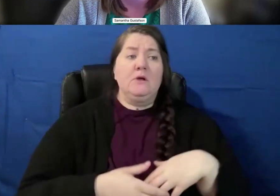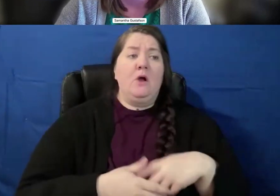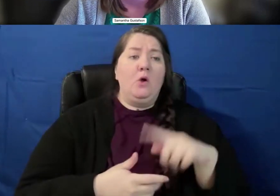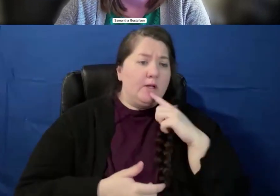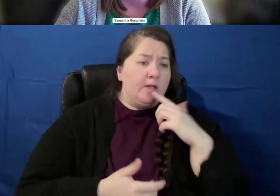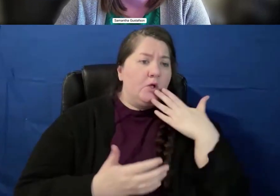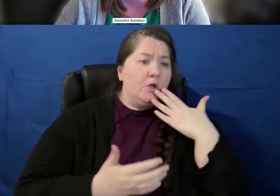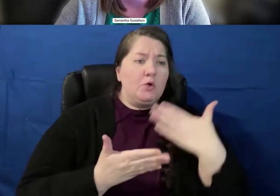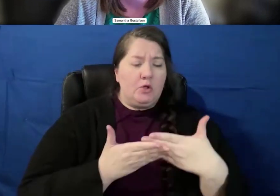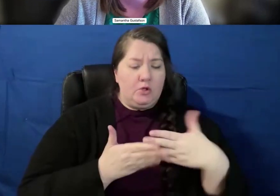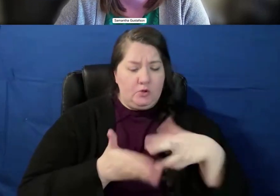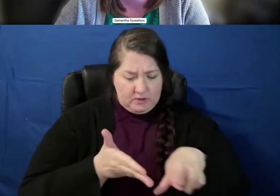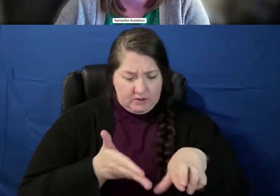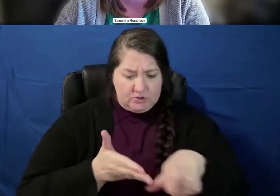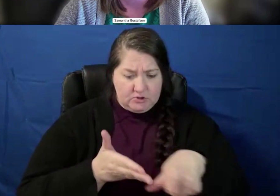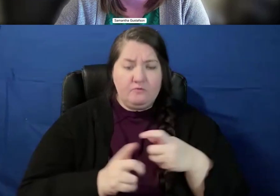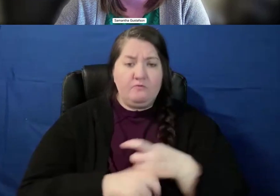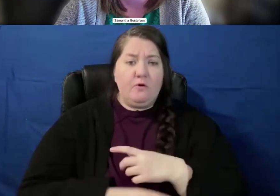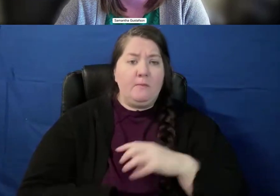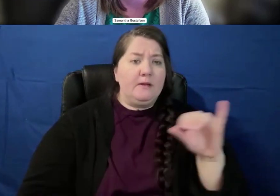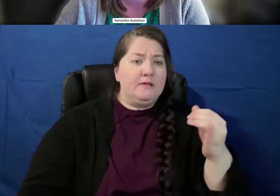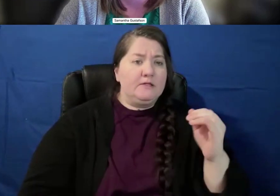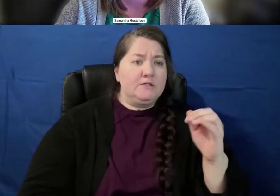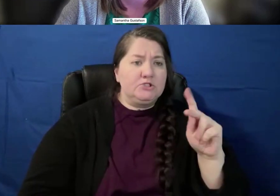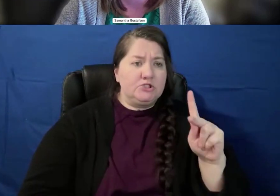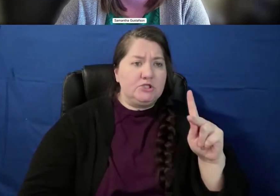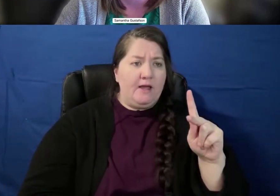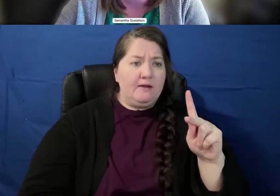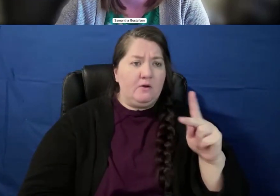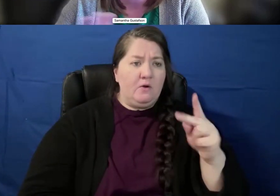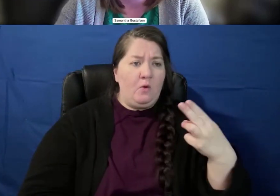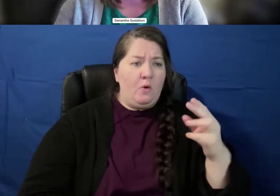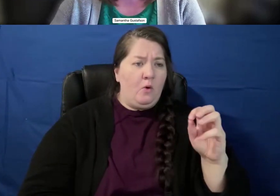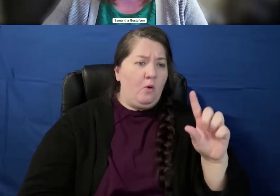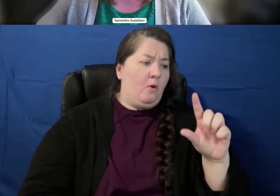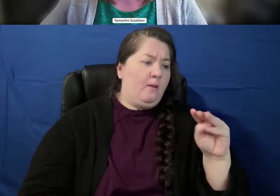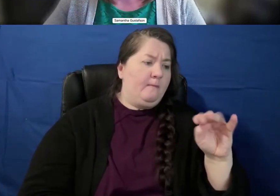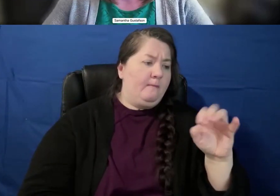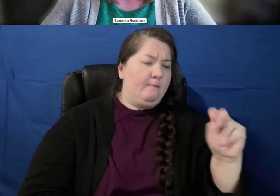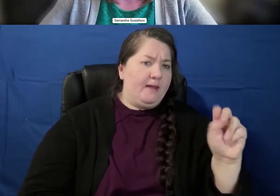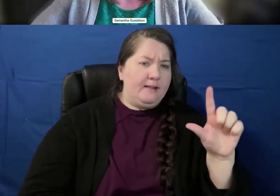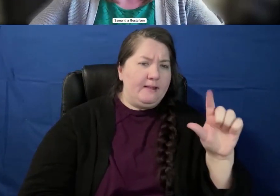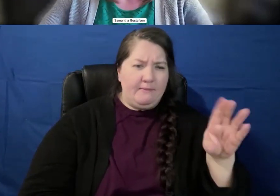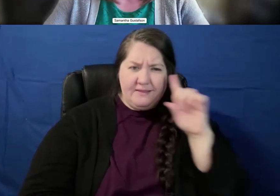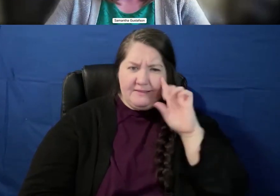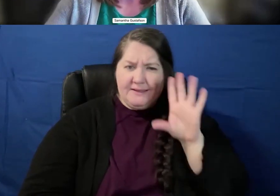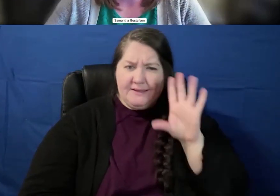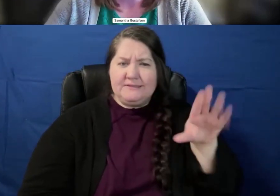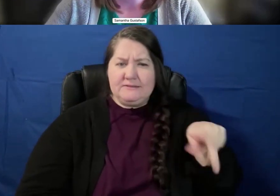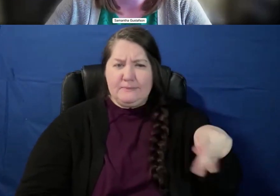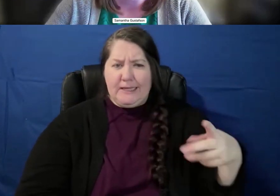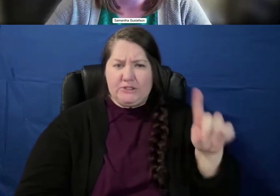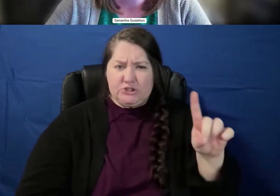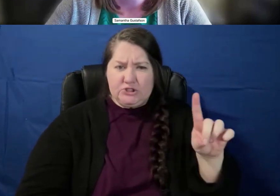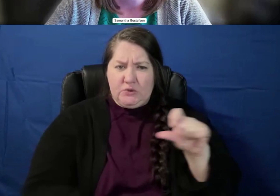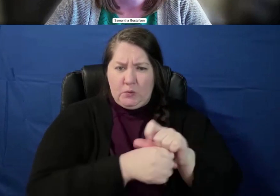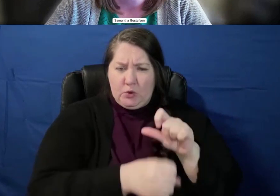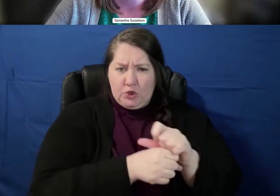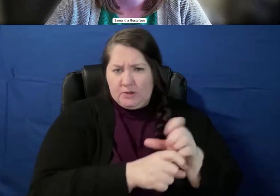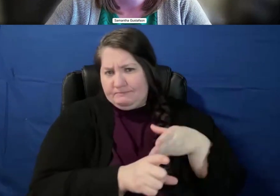good research coming out of Jack Holman's lab. I think most of it was his PhD work that looks